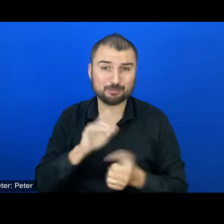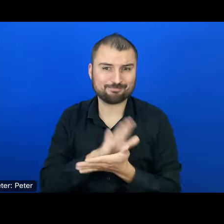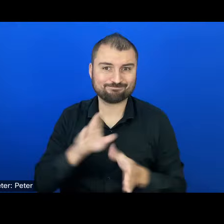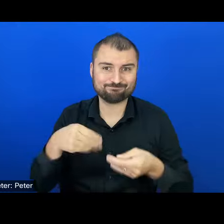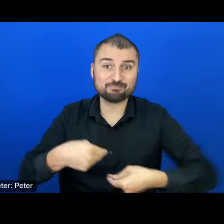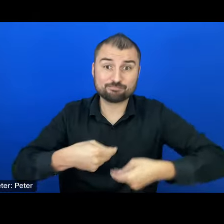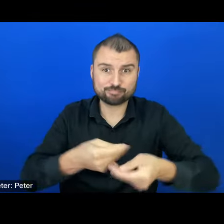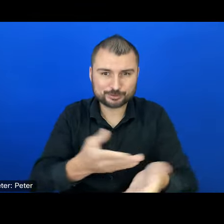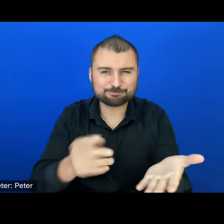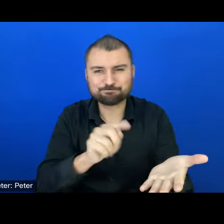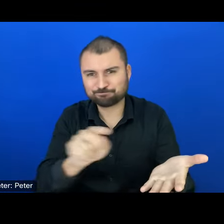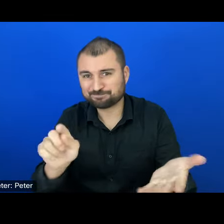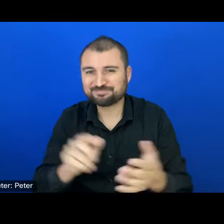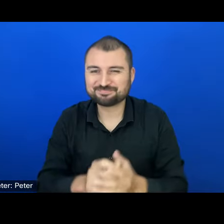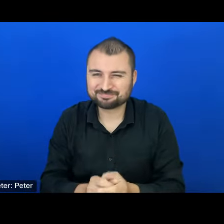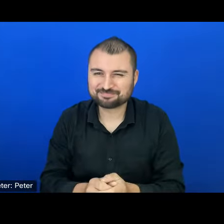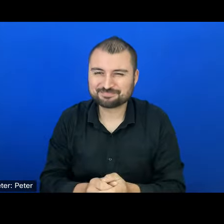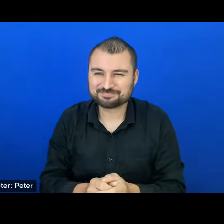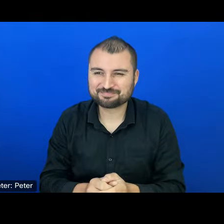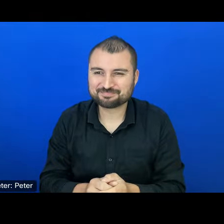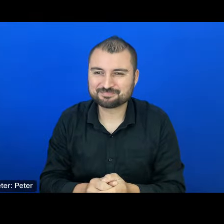that.